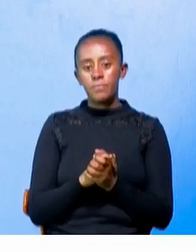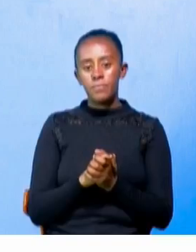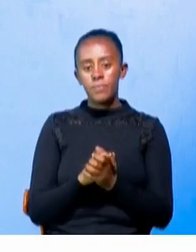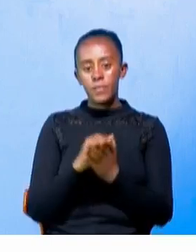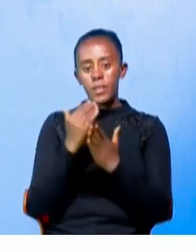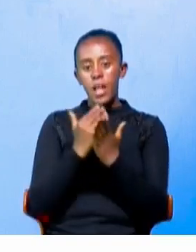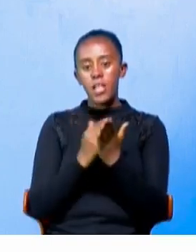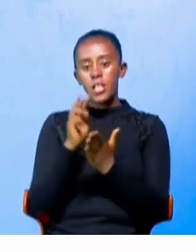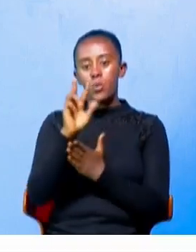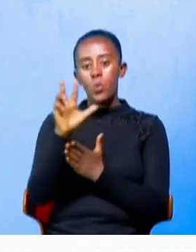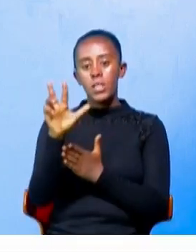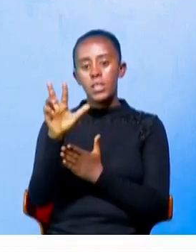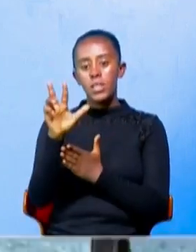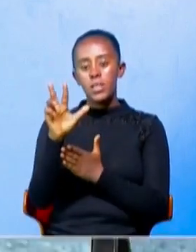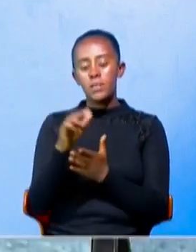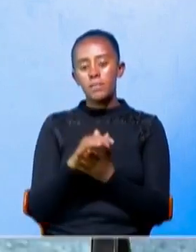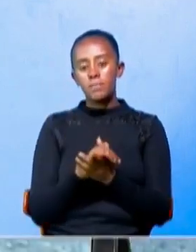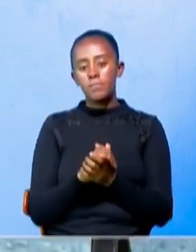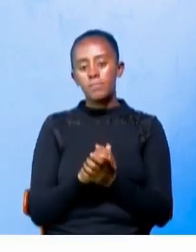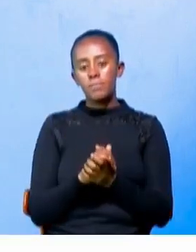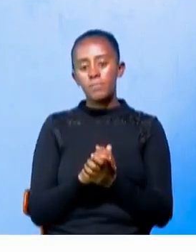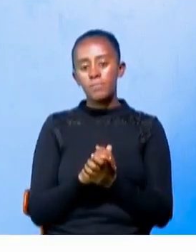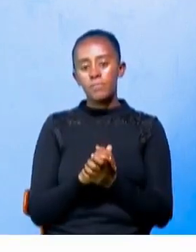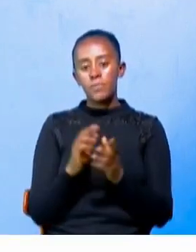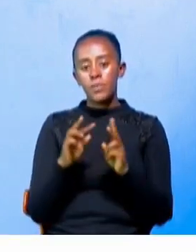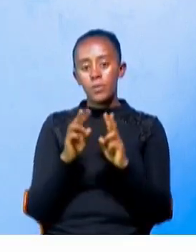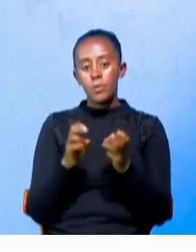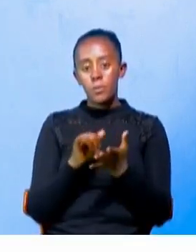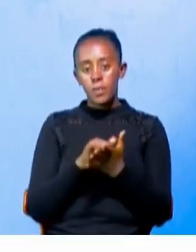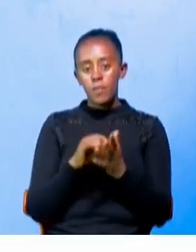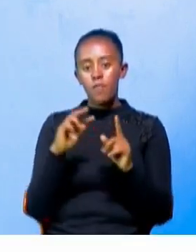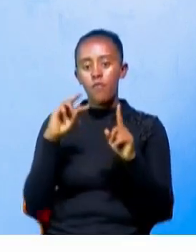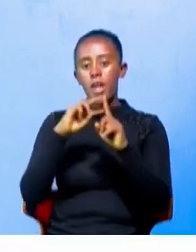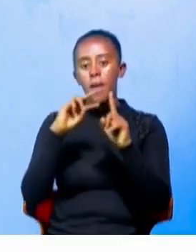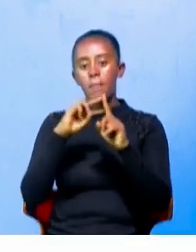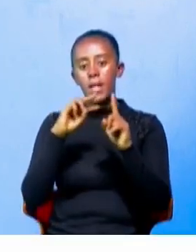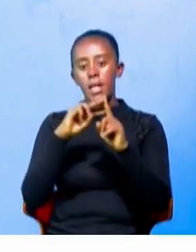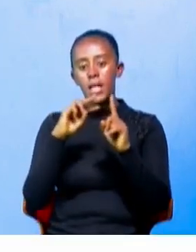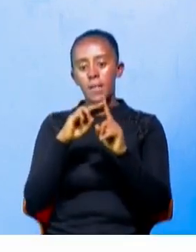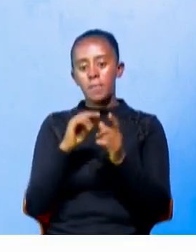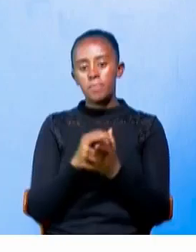Lesson 23. The topic is that is vocabulary.